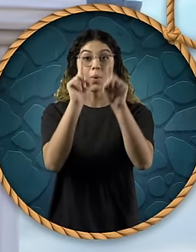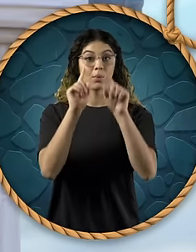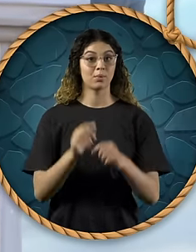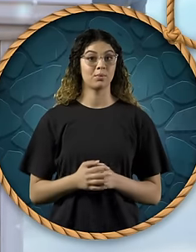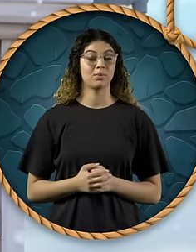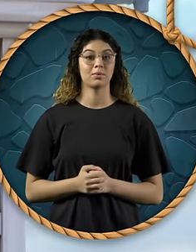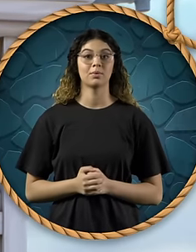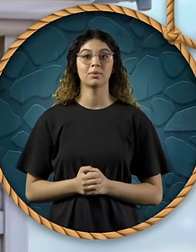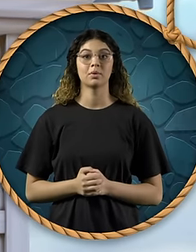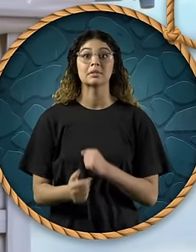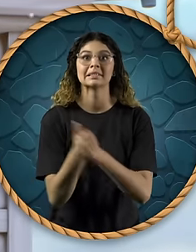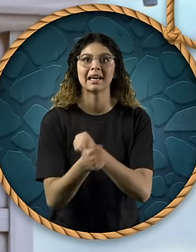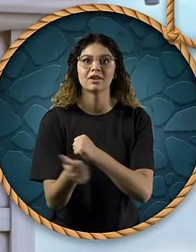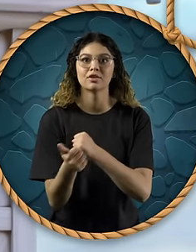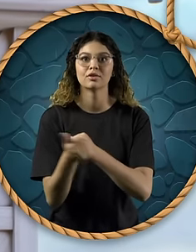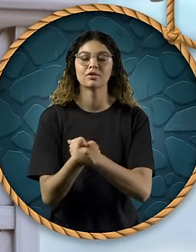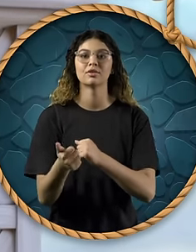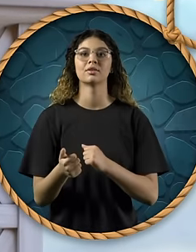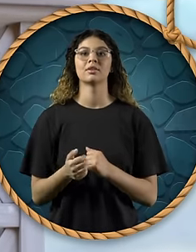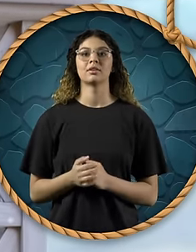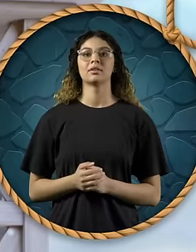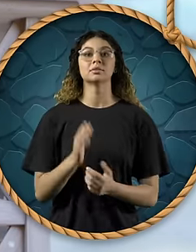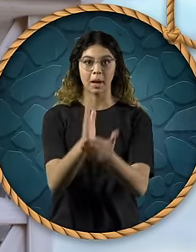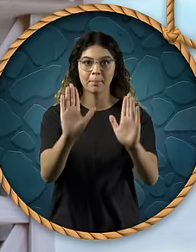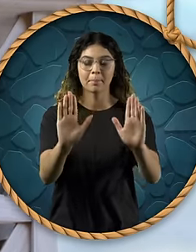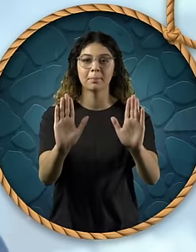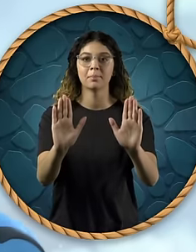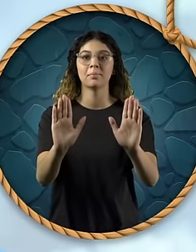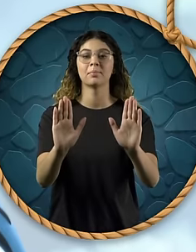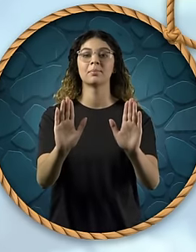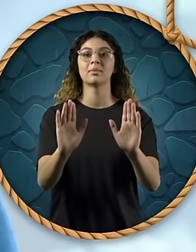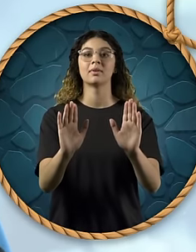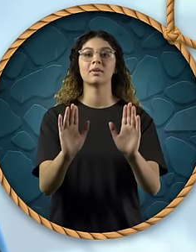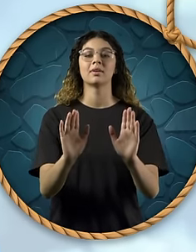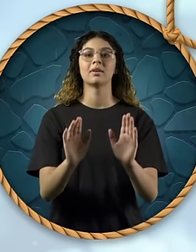Go! Luna, danger! Stop!